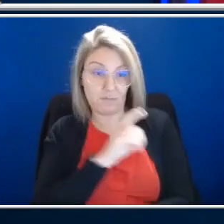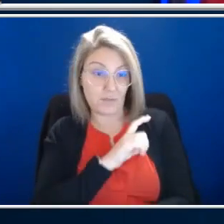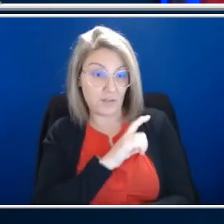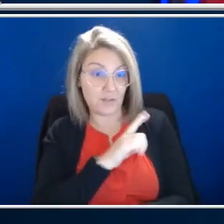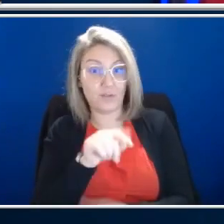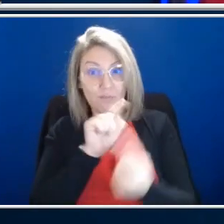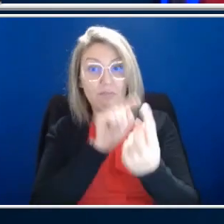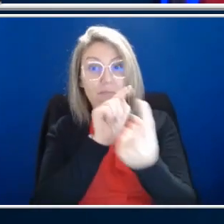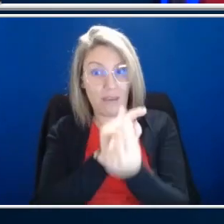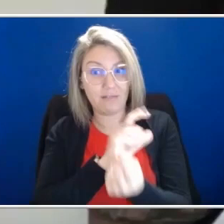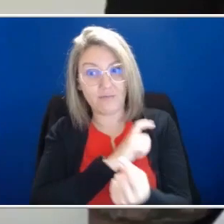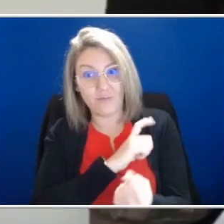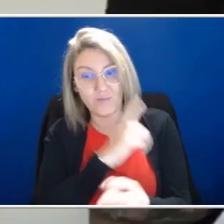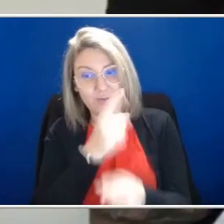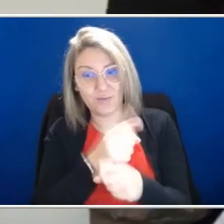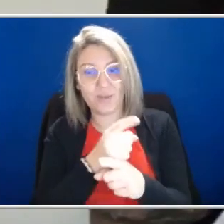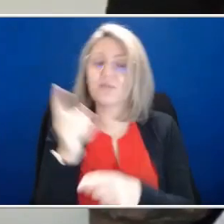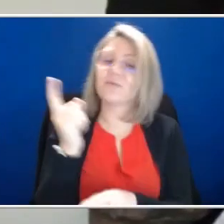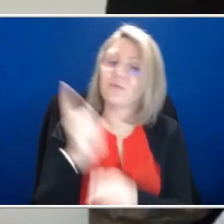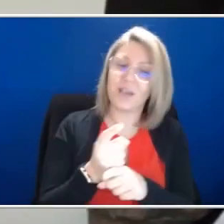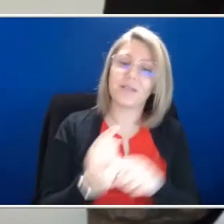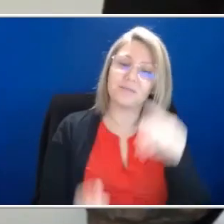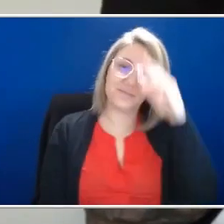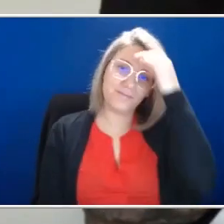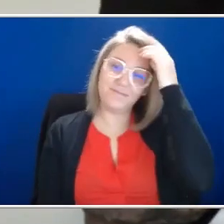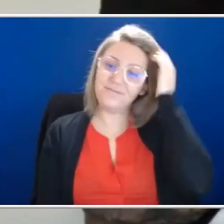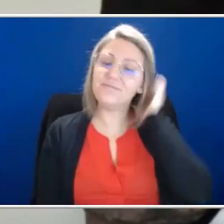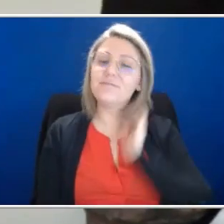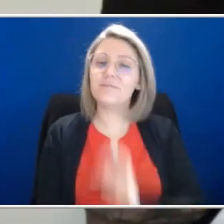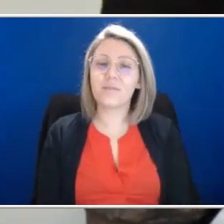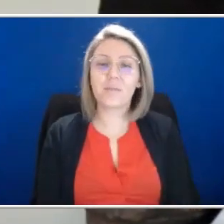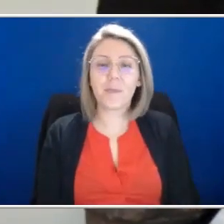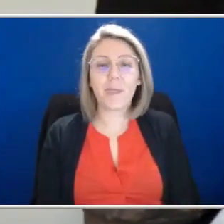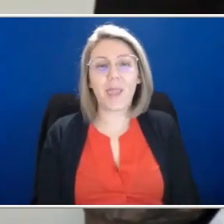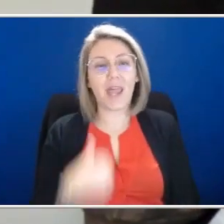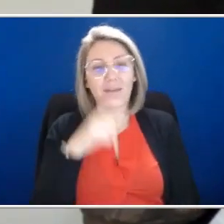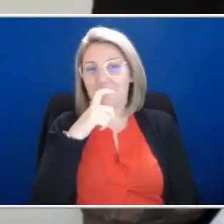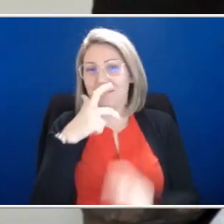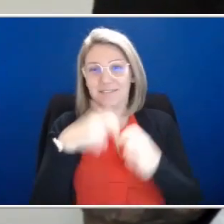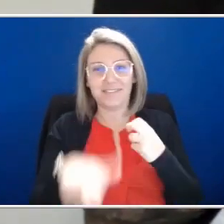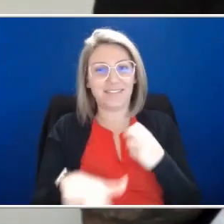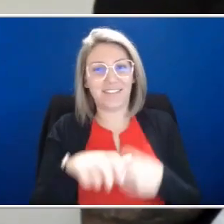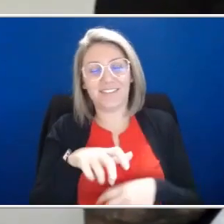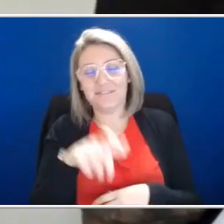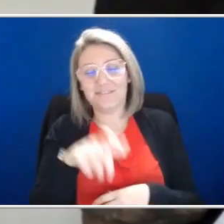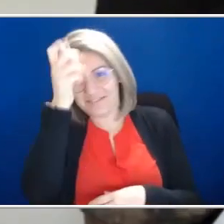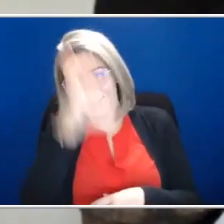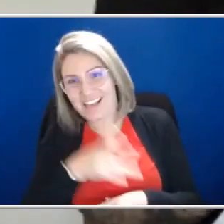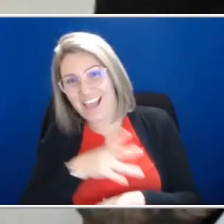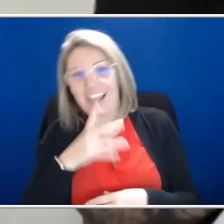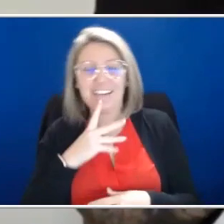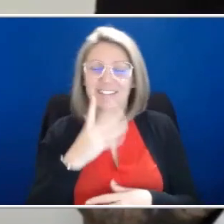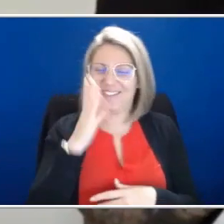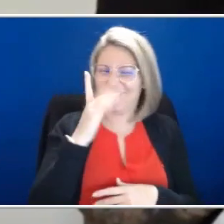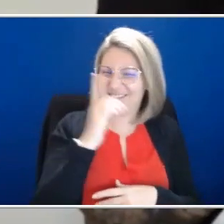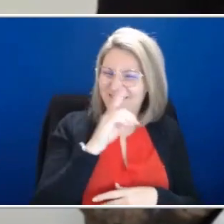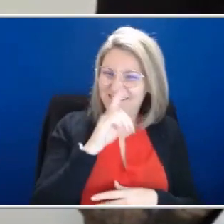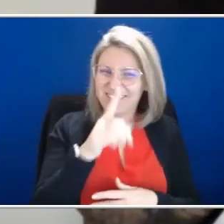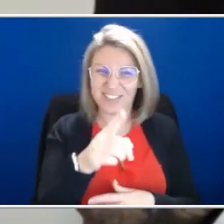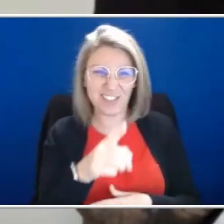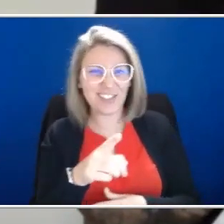officers. Right. Yeah, I'm not a tough guy. I just got a good poker face. She's a tough guy.